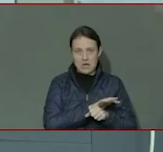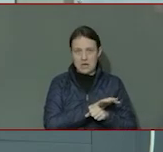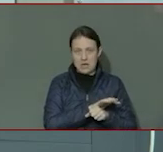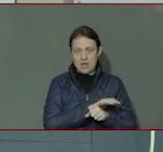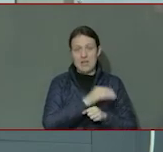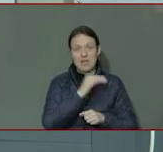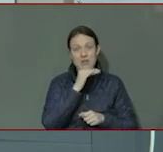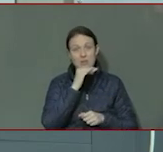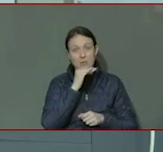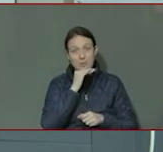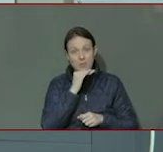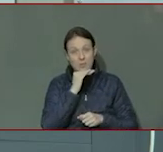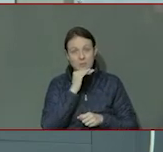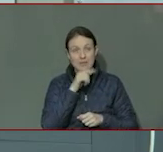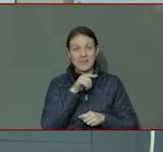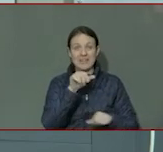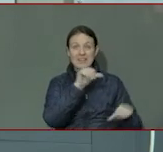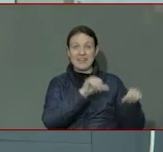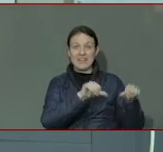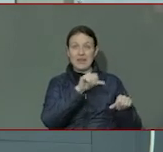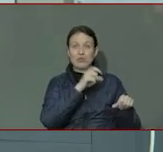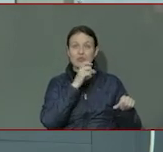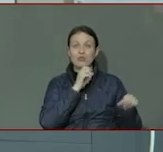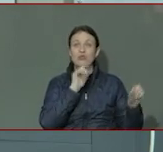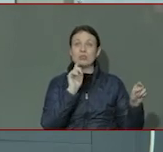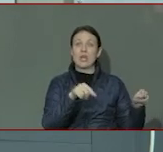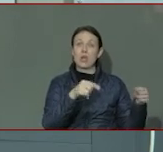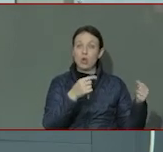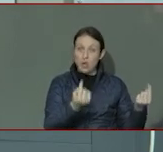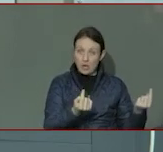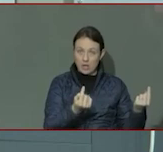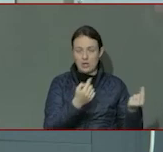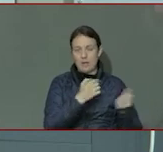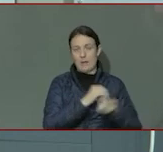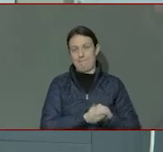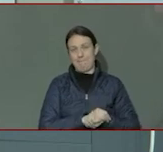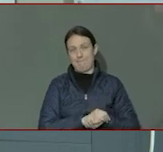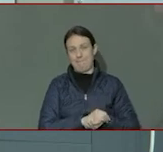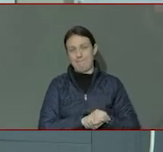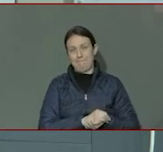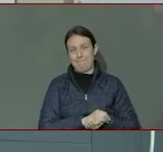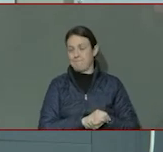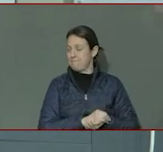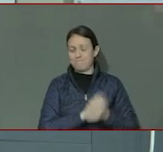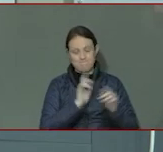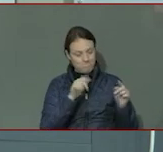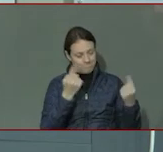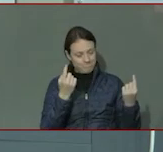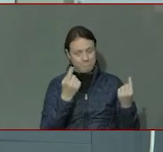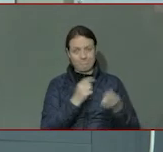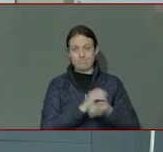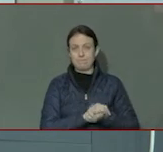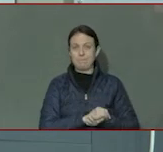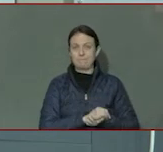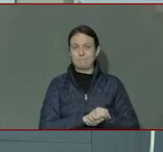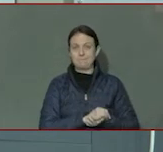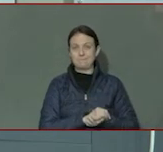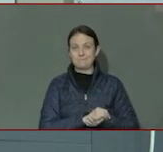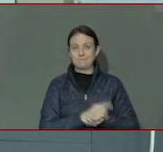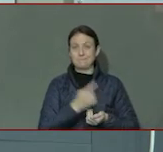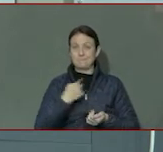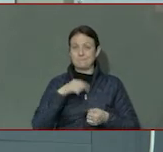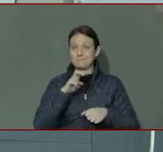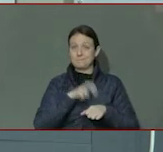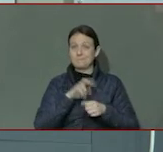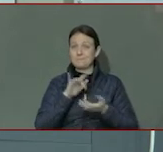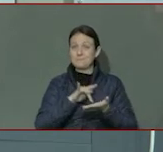cannot work with the acid. We can't. Okay, we can't. And anyway, we need to